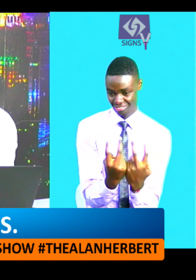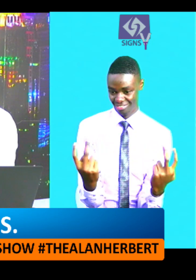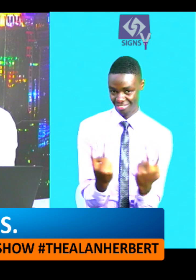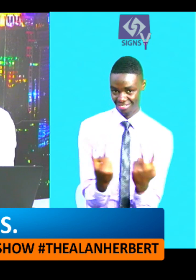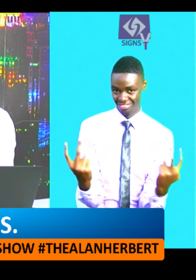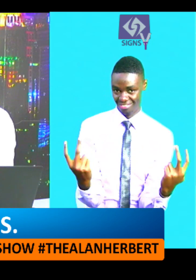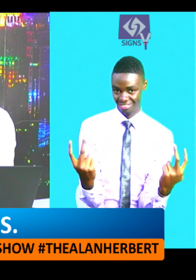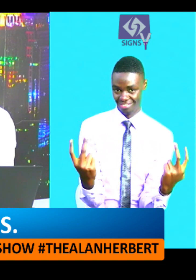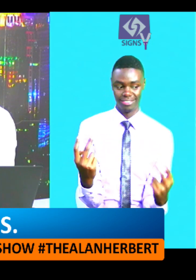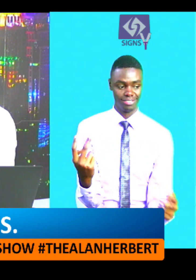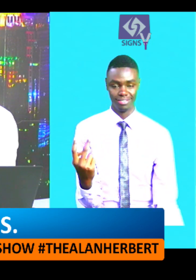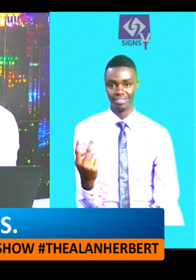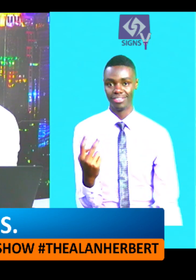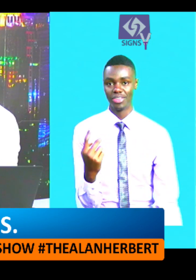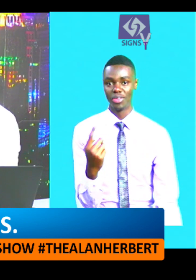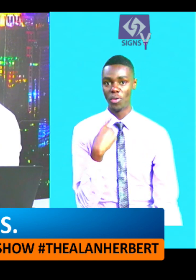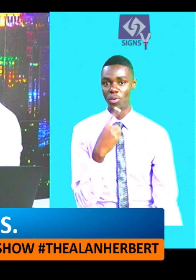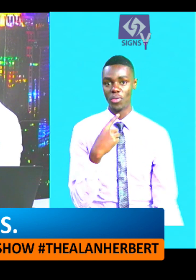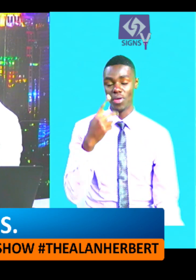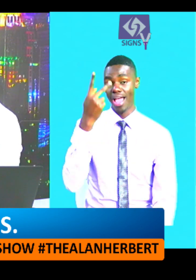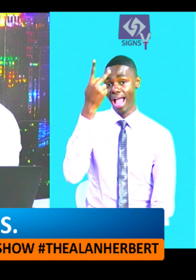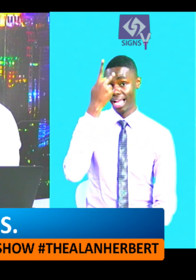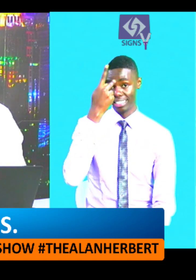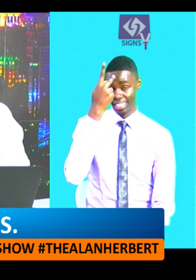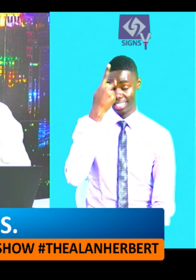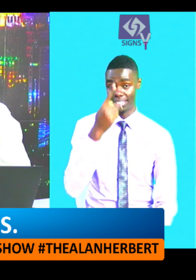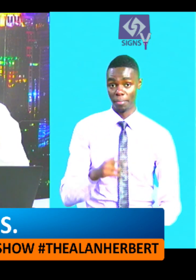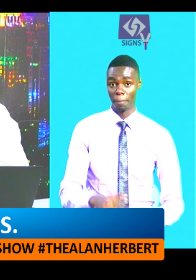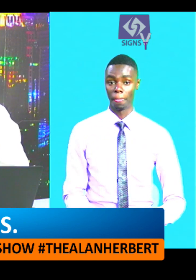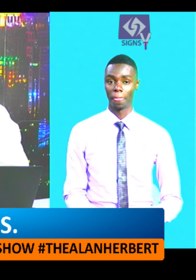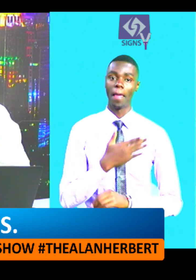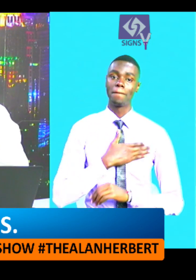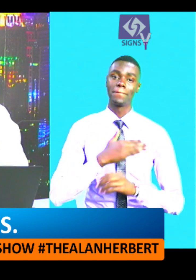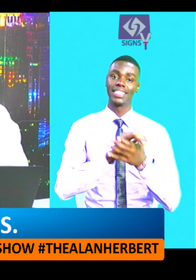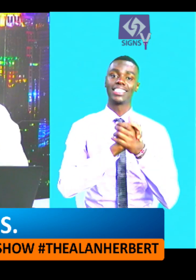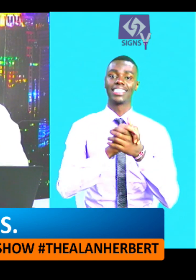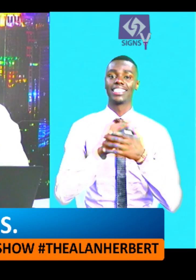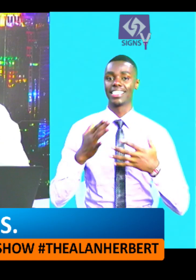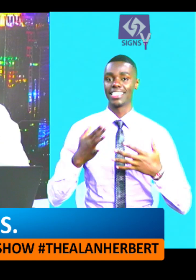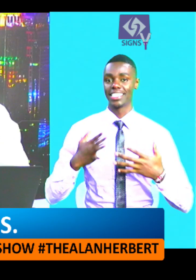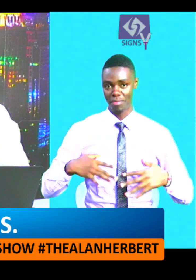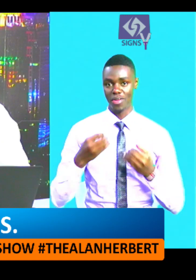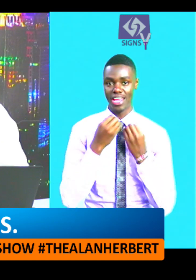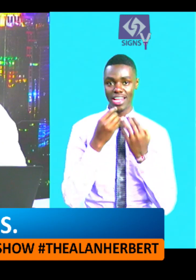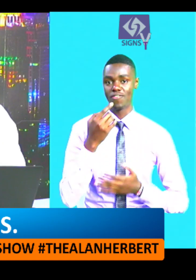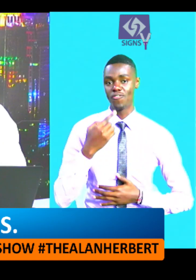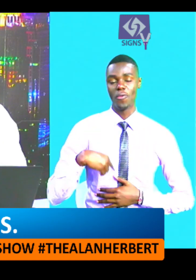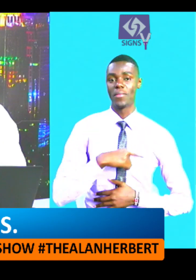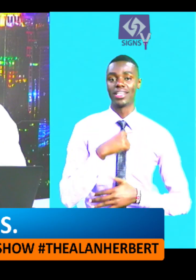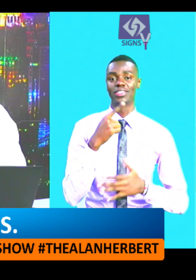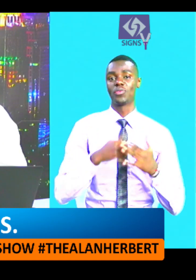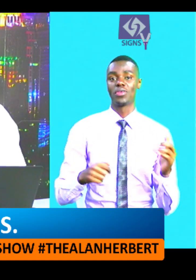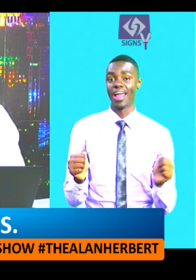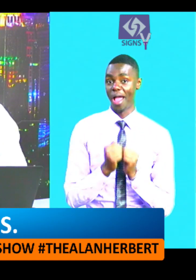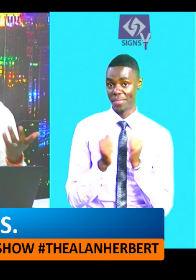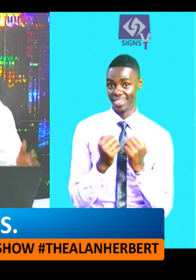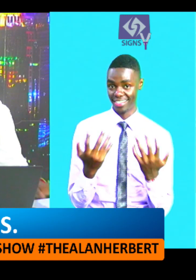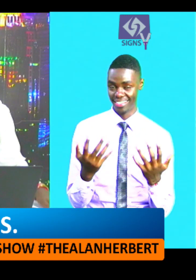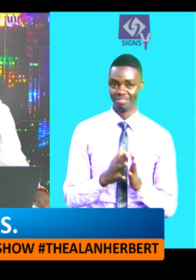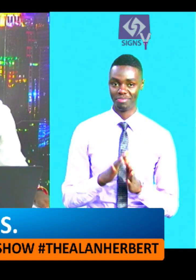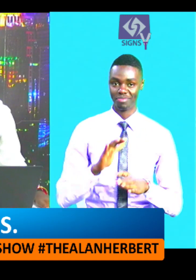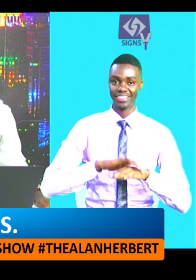is my co-pundit. He is Kasanga Johnson. Kasanga, kindly greet the people and tell us how your weekend